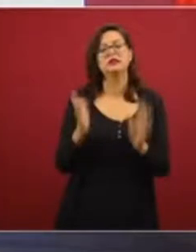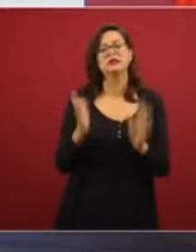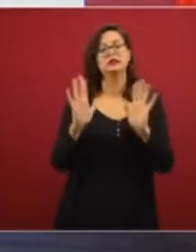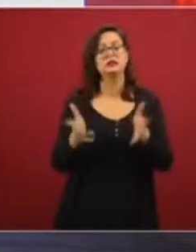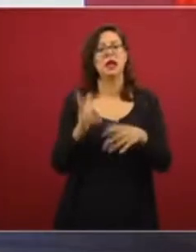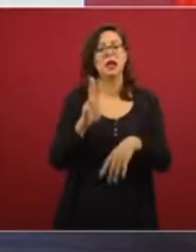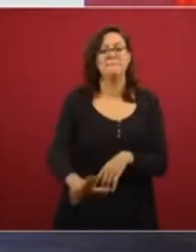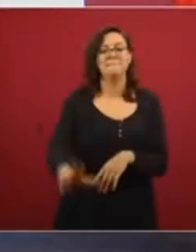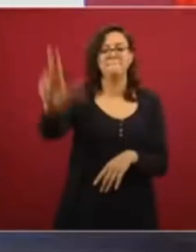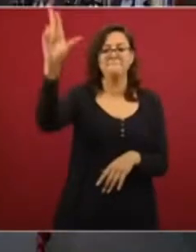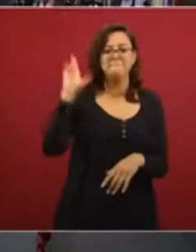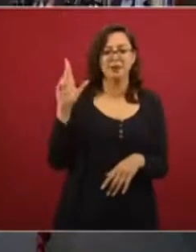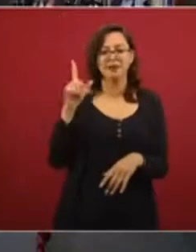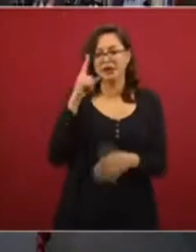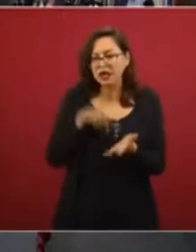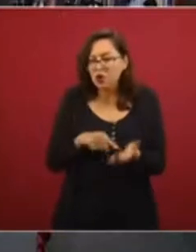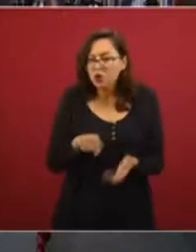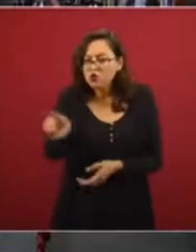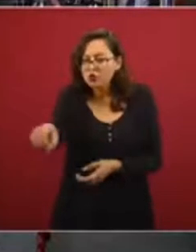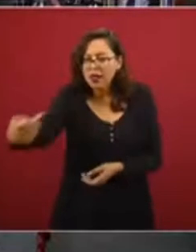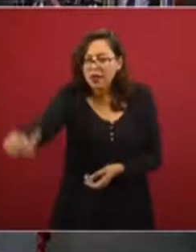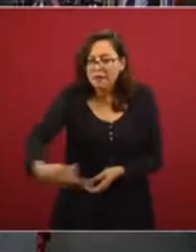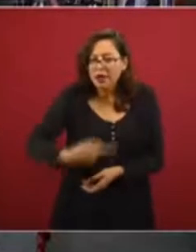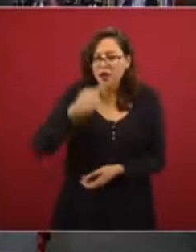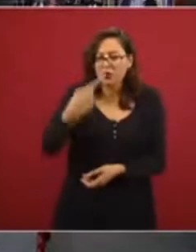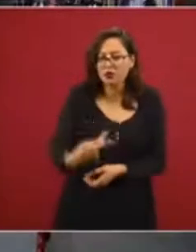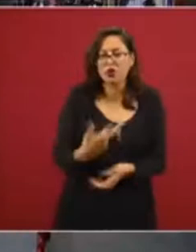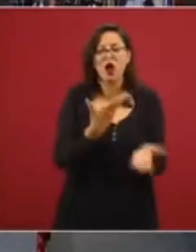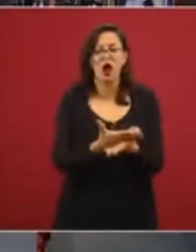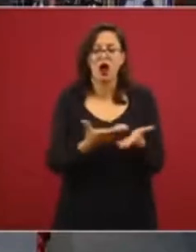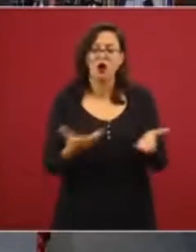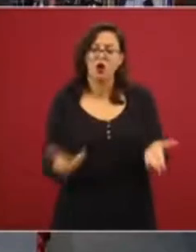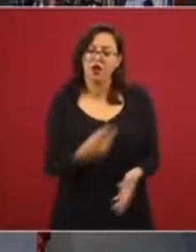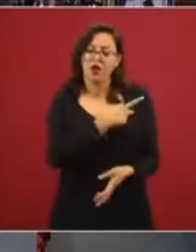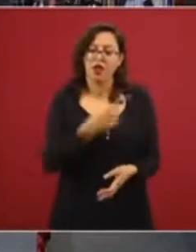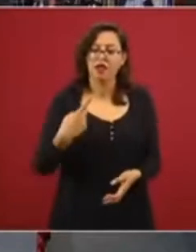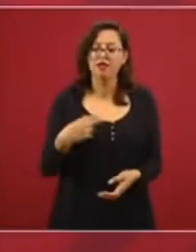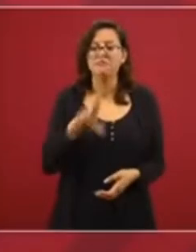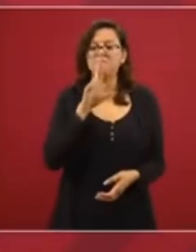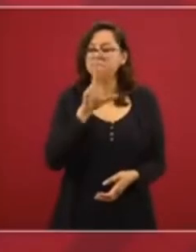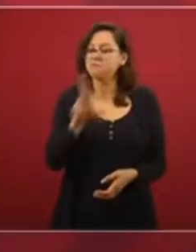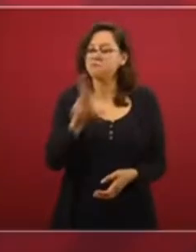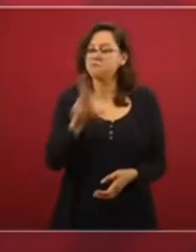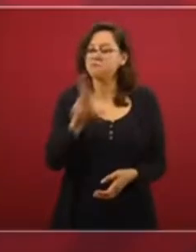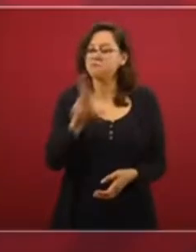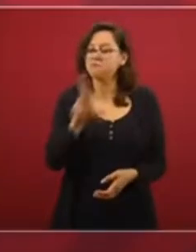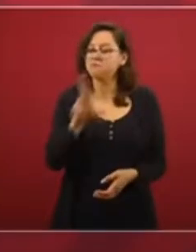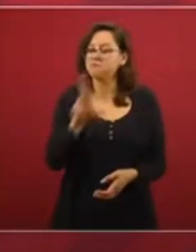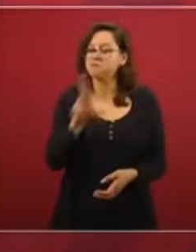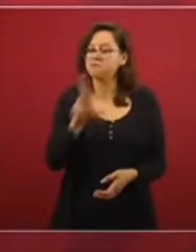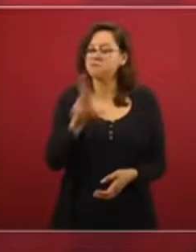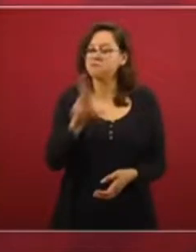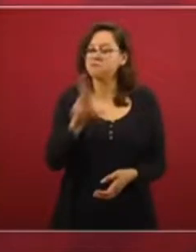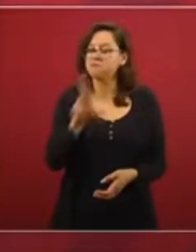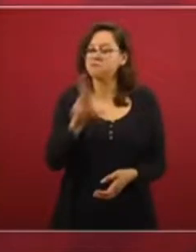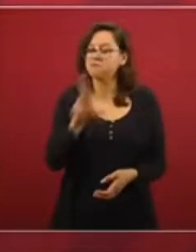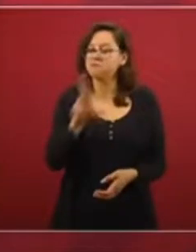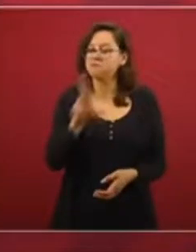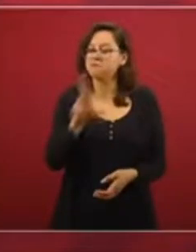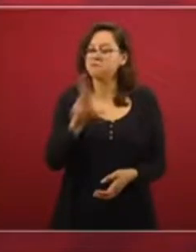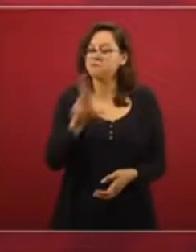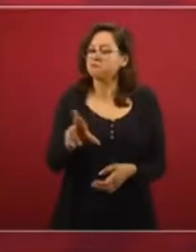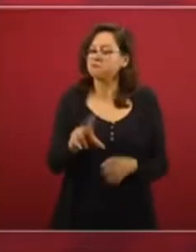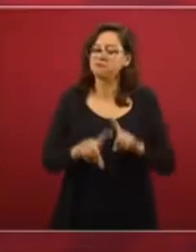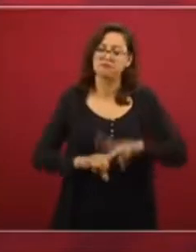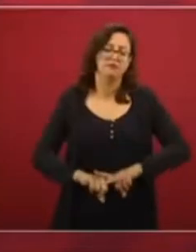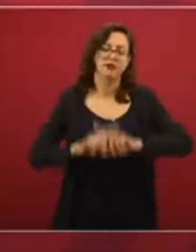Tuesday. Usted, y la respuesta es exactamente al revés de lo que. But the response is actually the